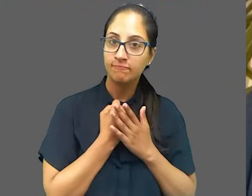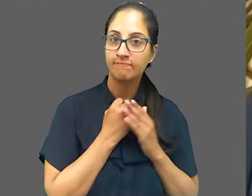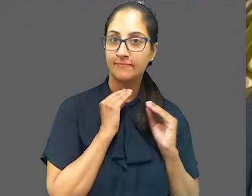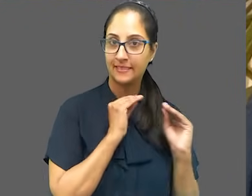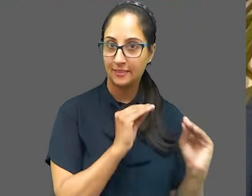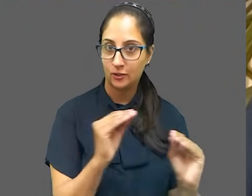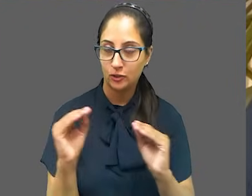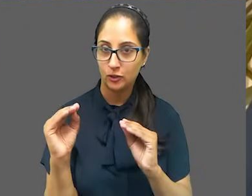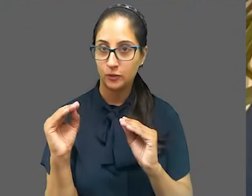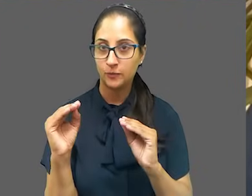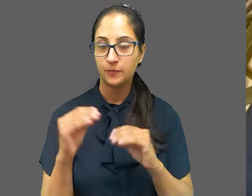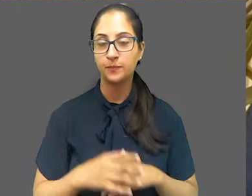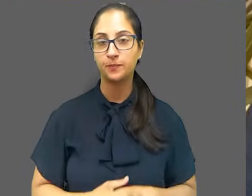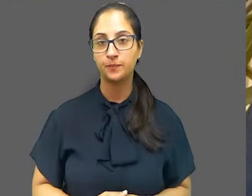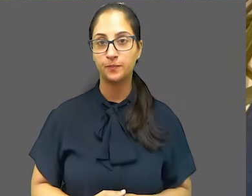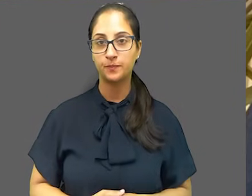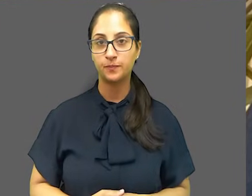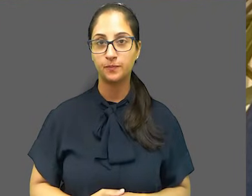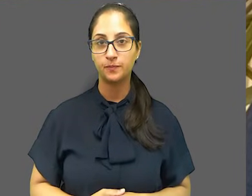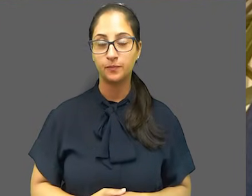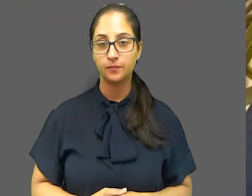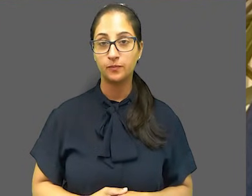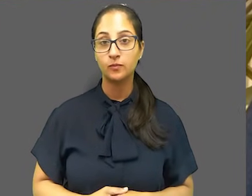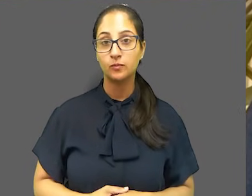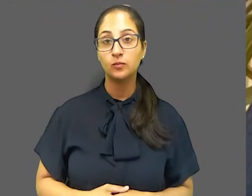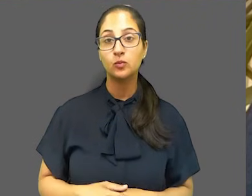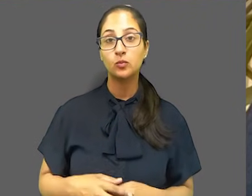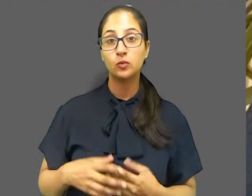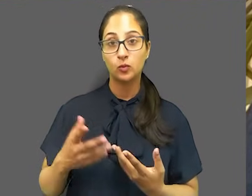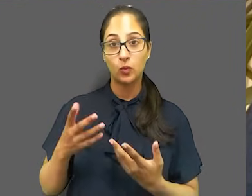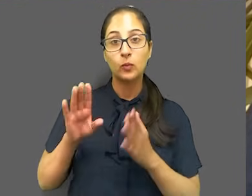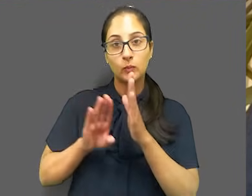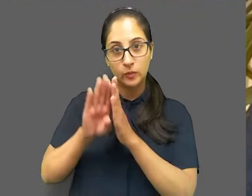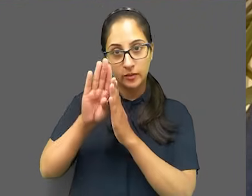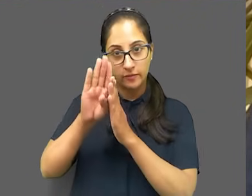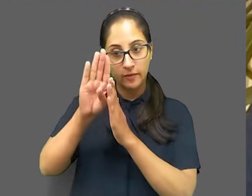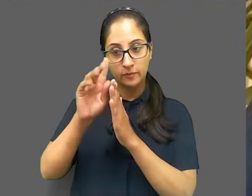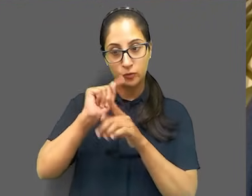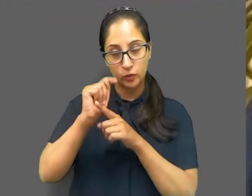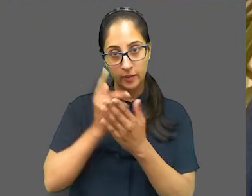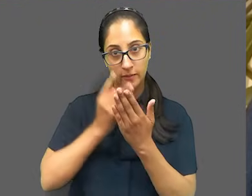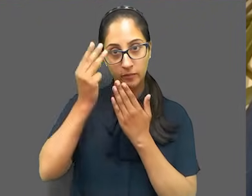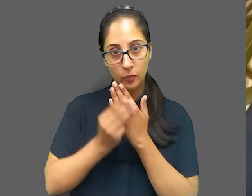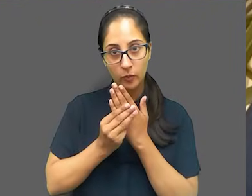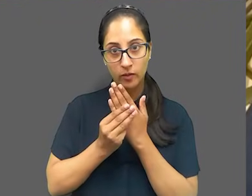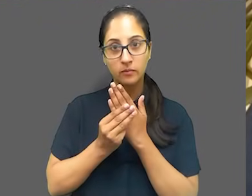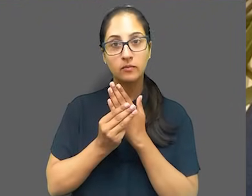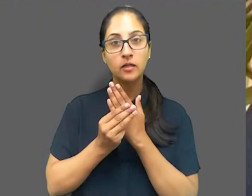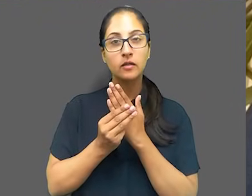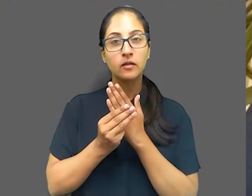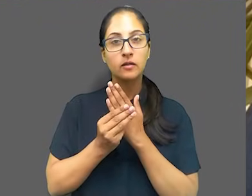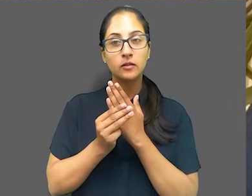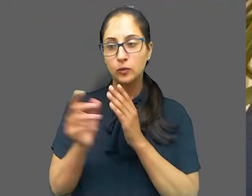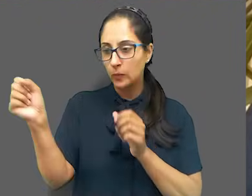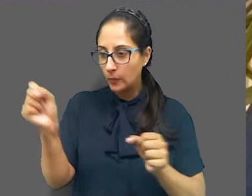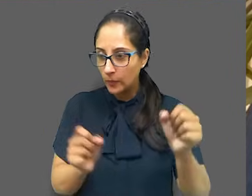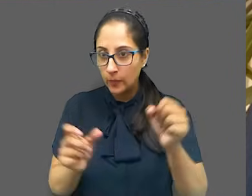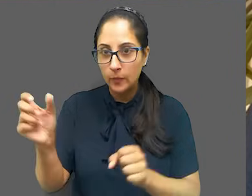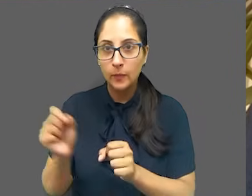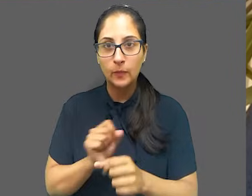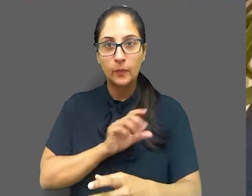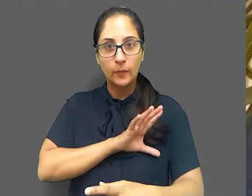hoped that we would be able to count on well-educated, highly trained men and